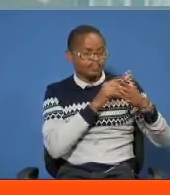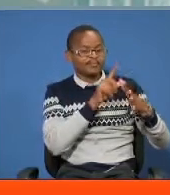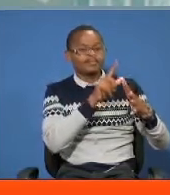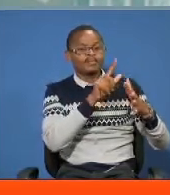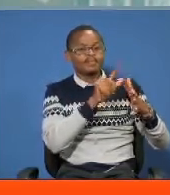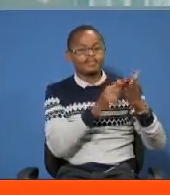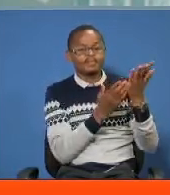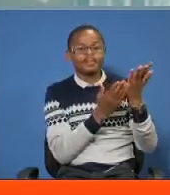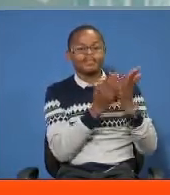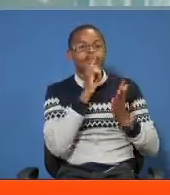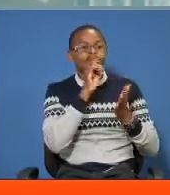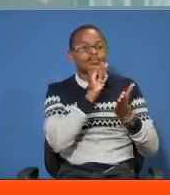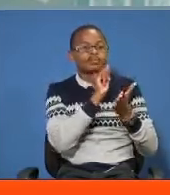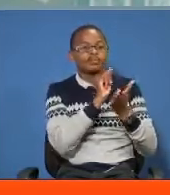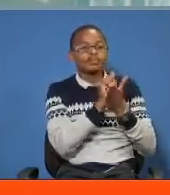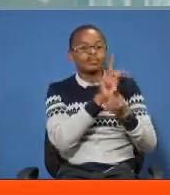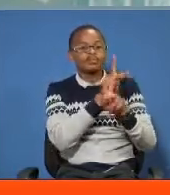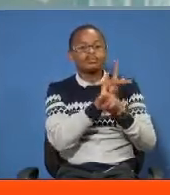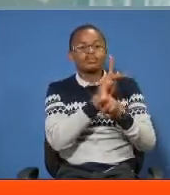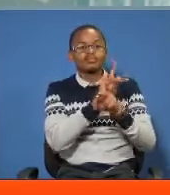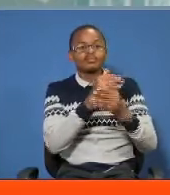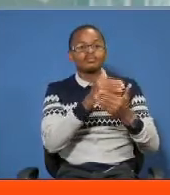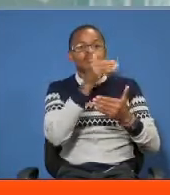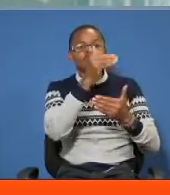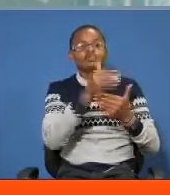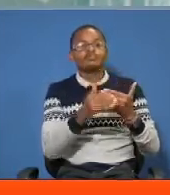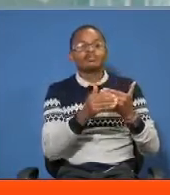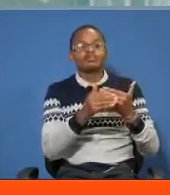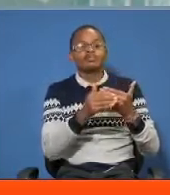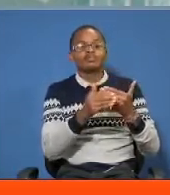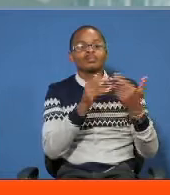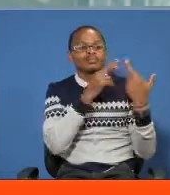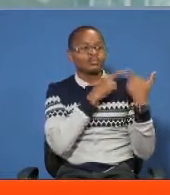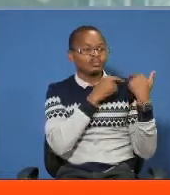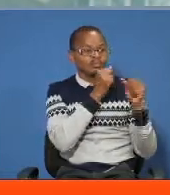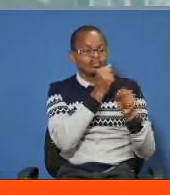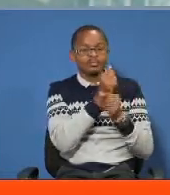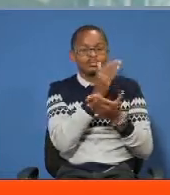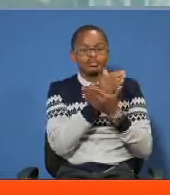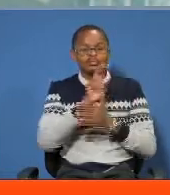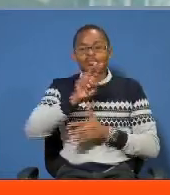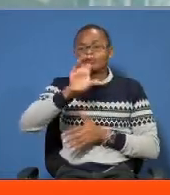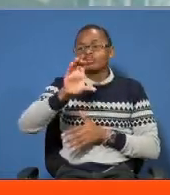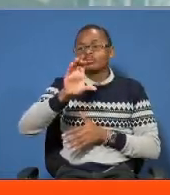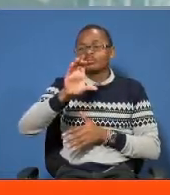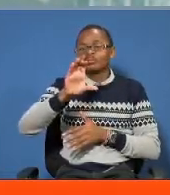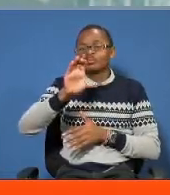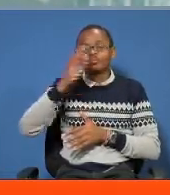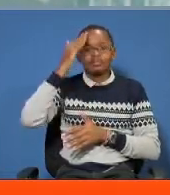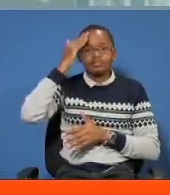access and they can be served so that they can protect. Next is that it is my responsibility to make sure the Vice